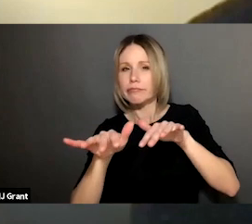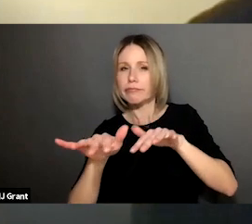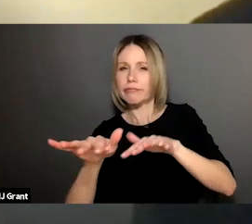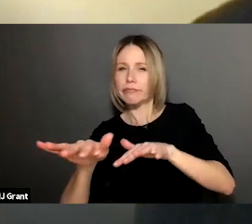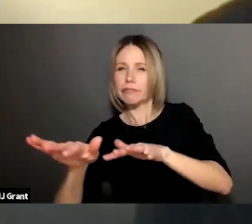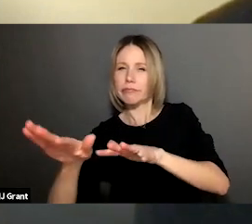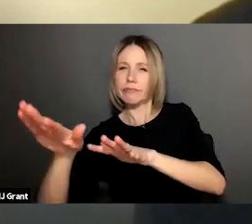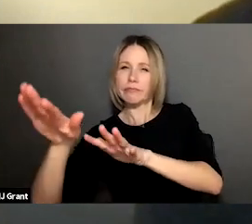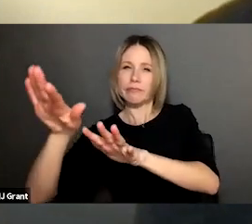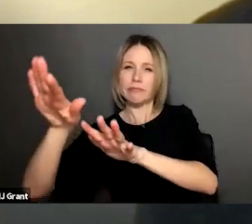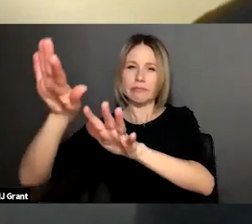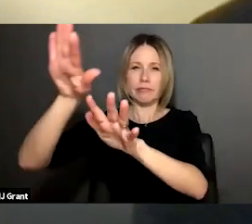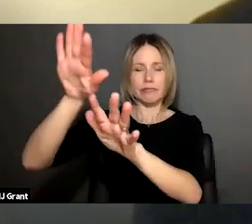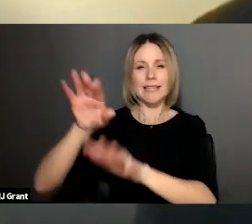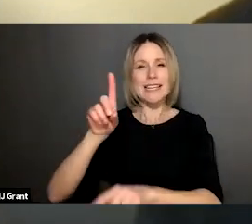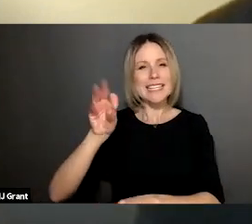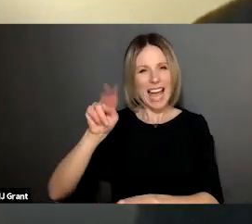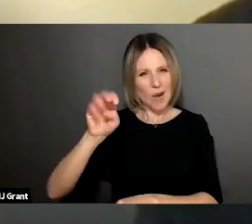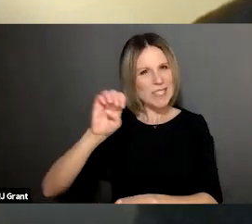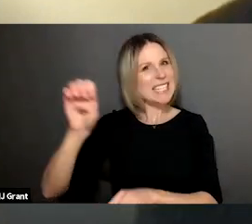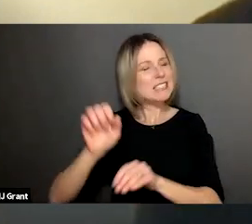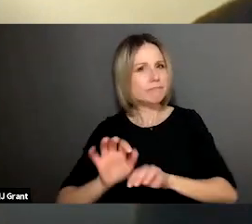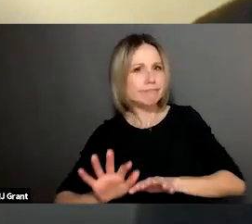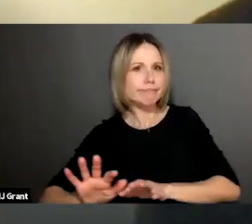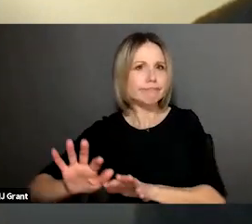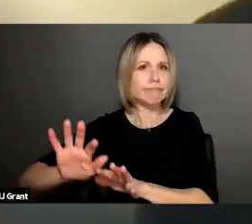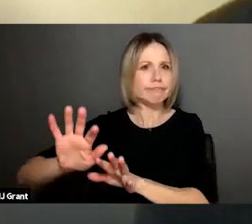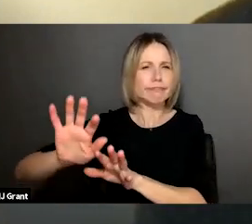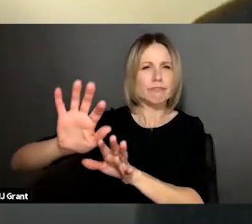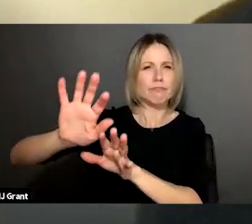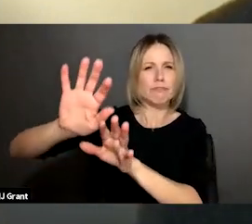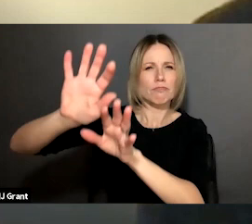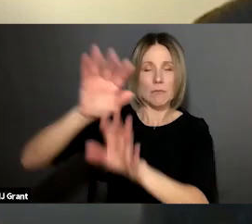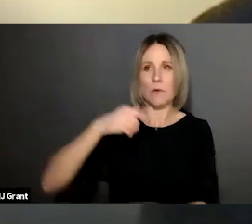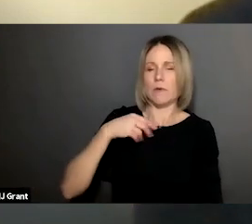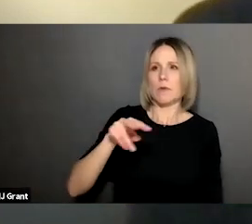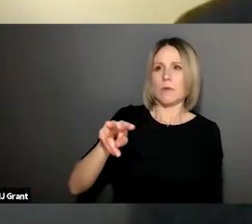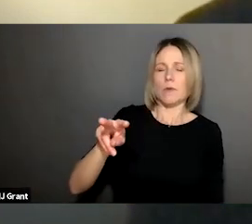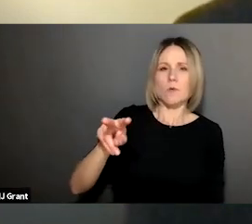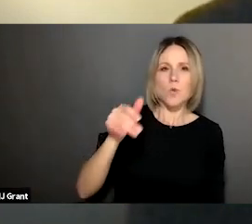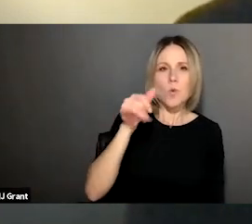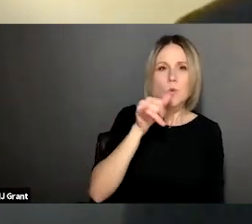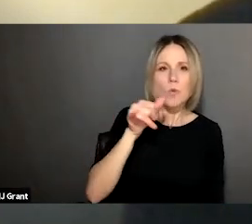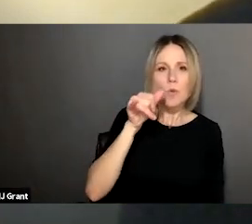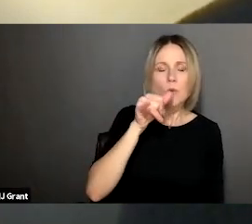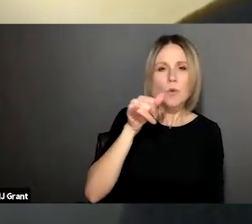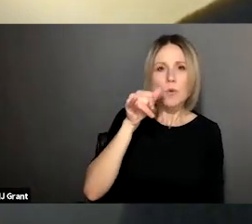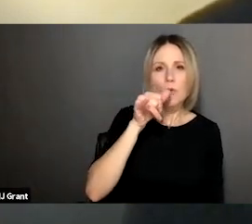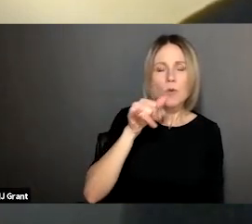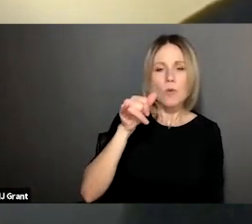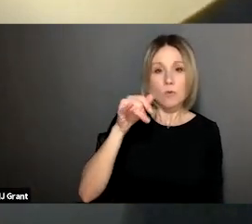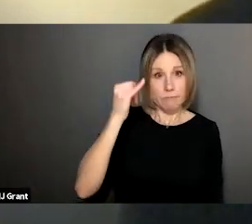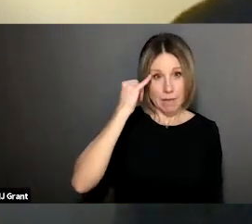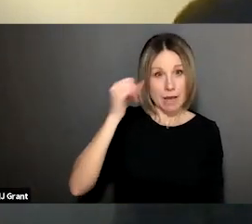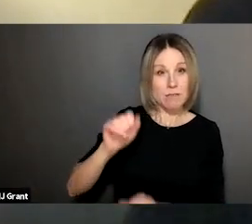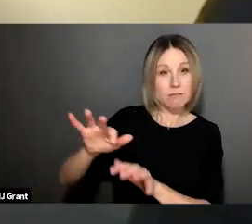that's wild to me. And I think, you know, if they come in big numbers, I wonder what that's going to do to the